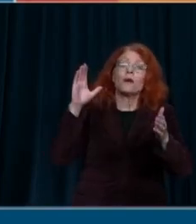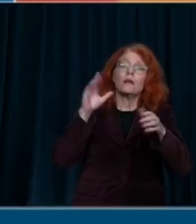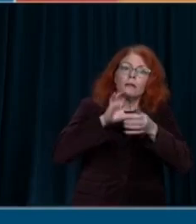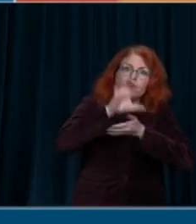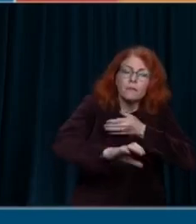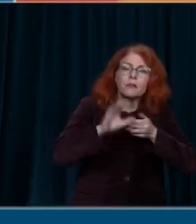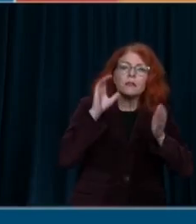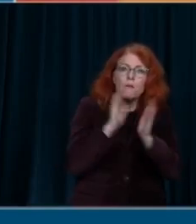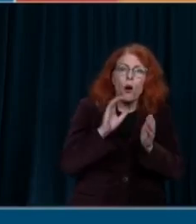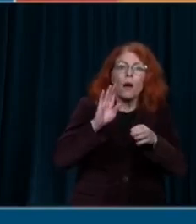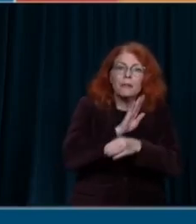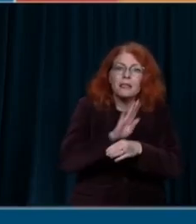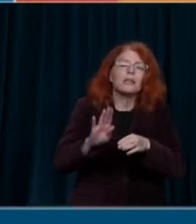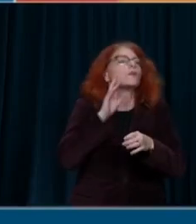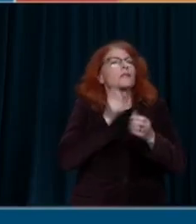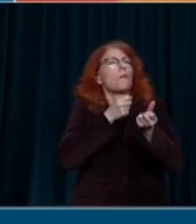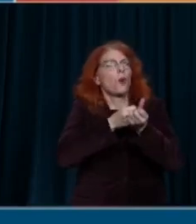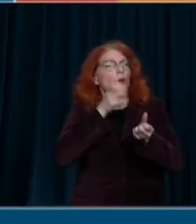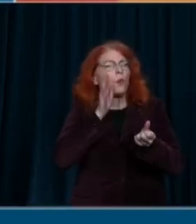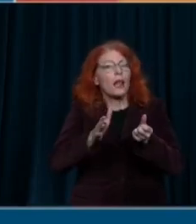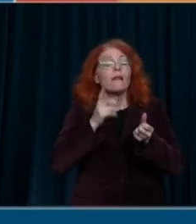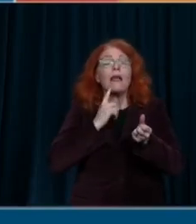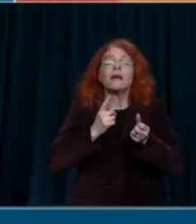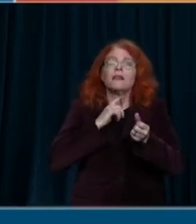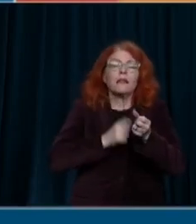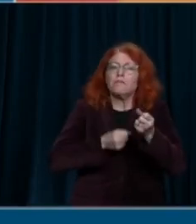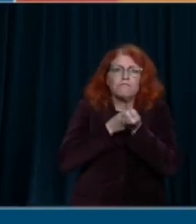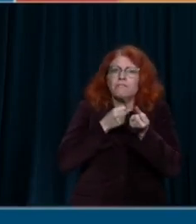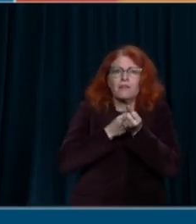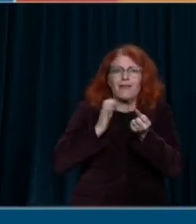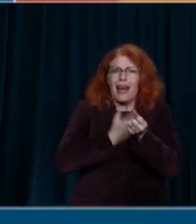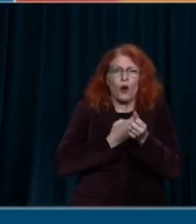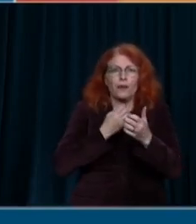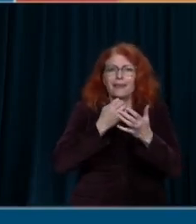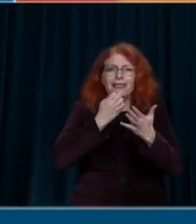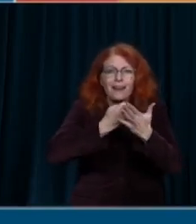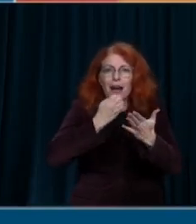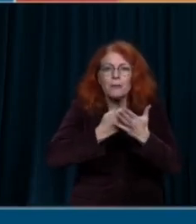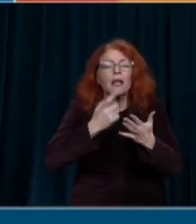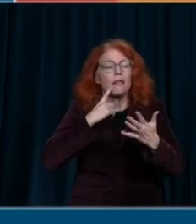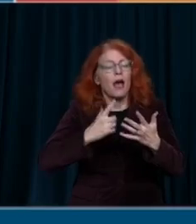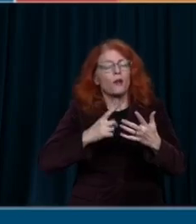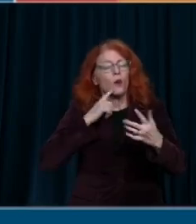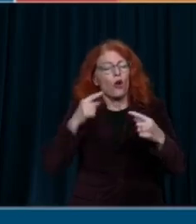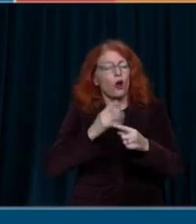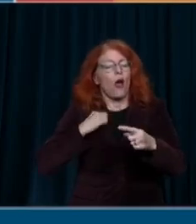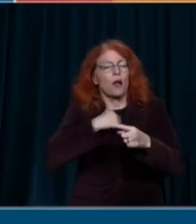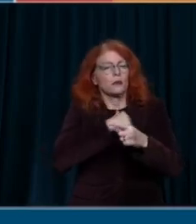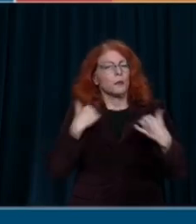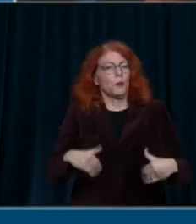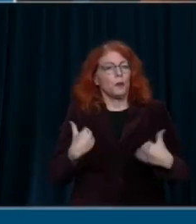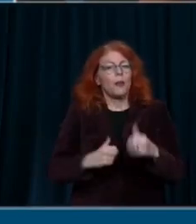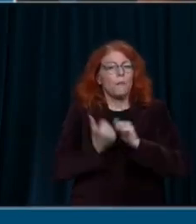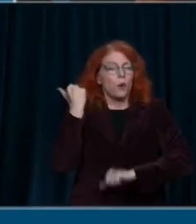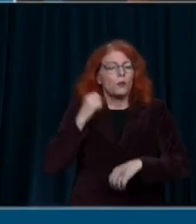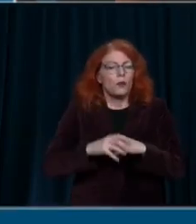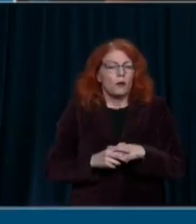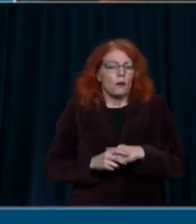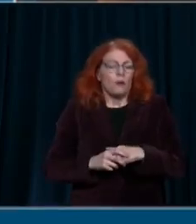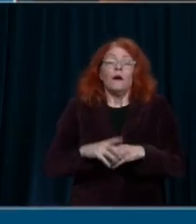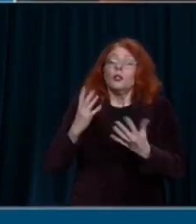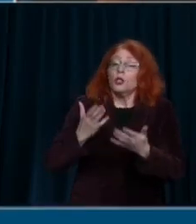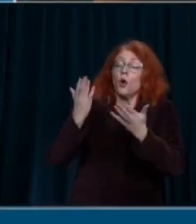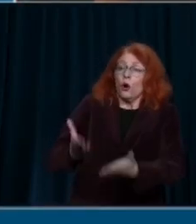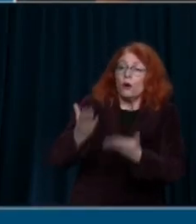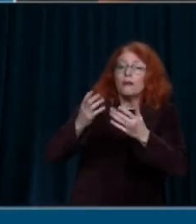which is truly the backbone of our economy that's really being hurt the most today. Dr. Giles, your thoughts on inflation and the tax